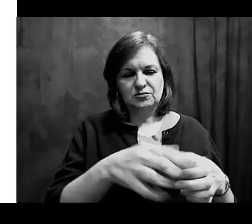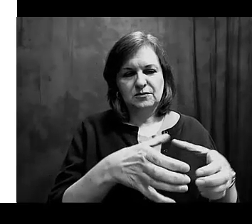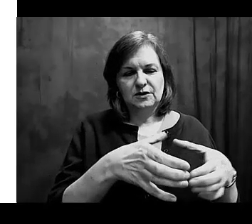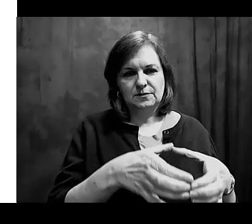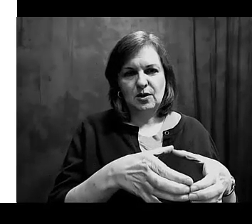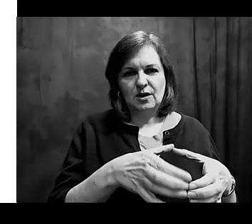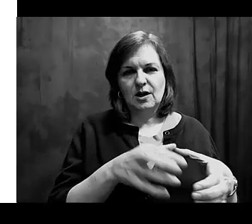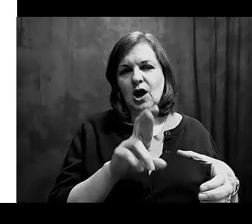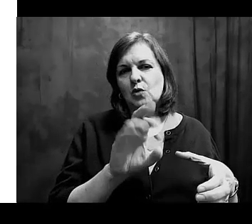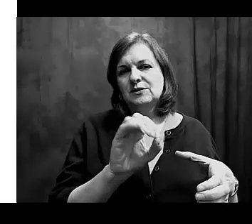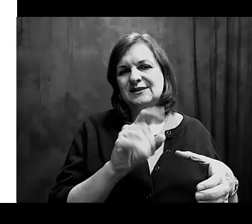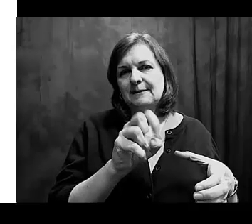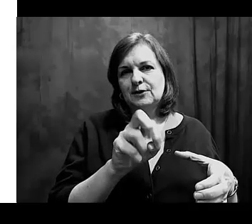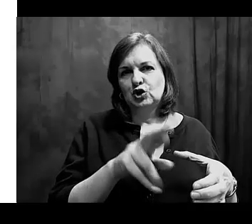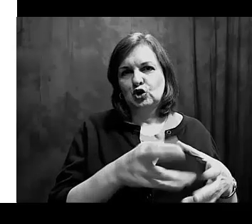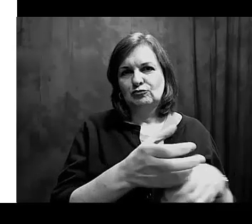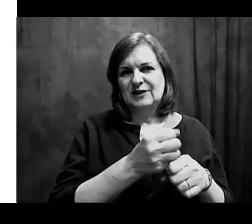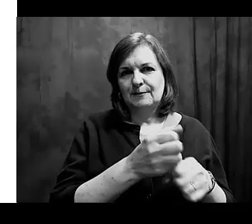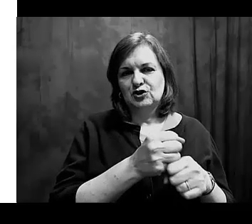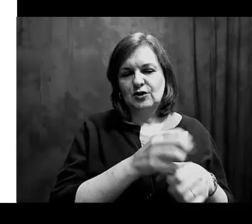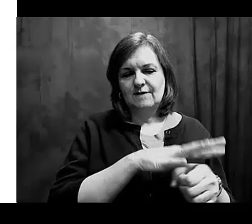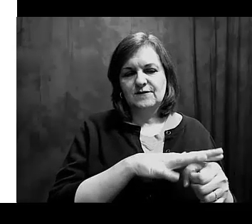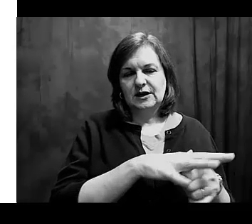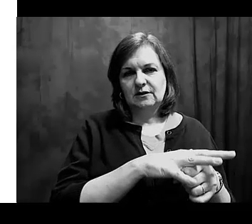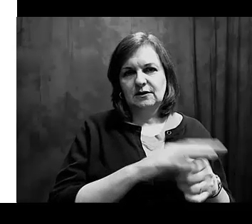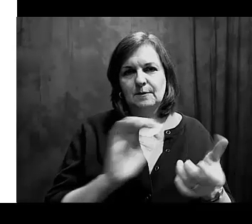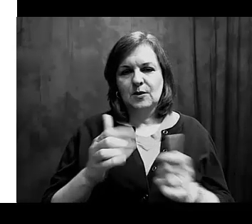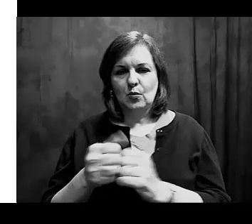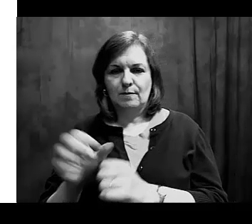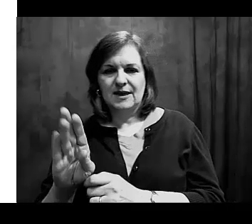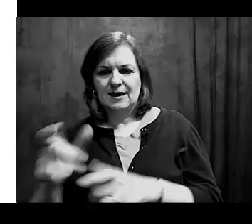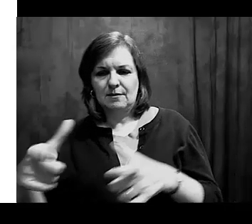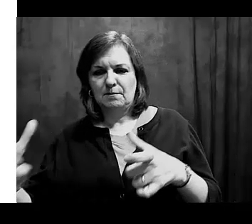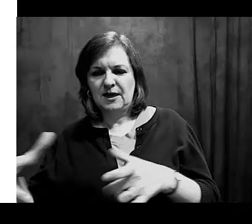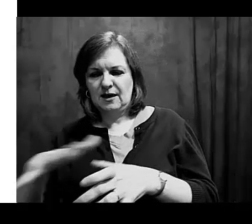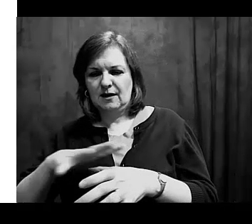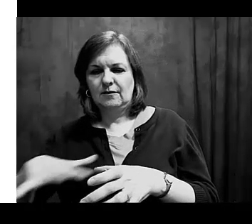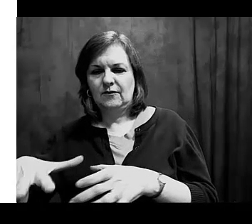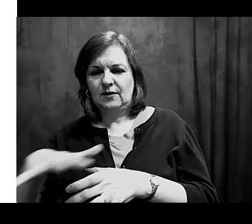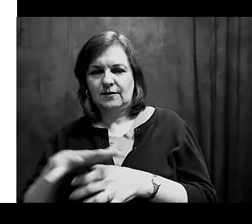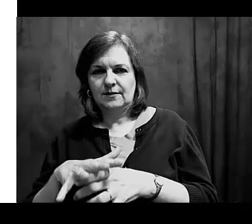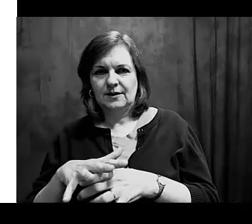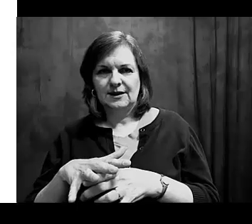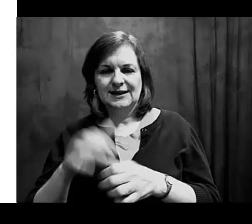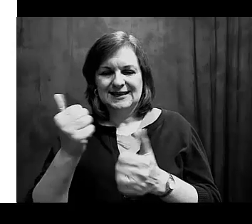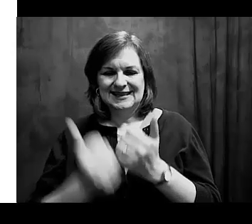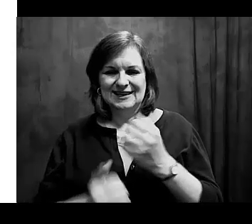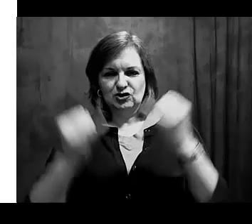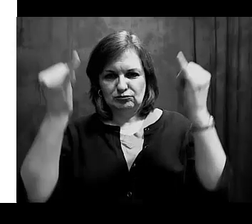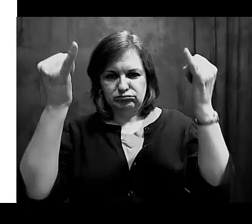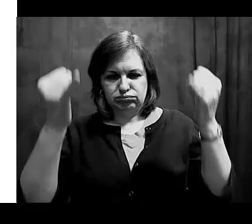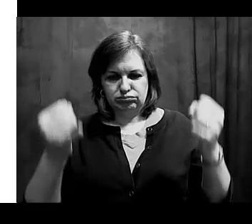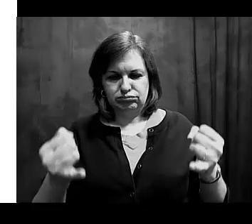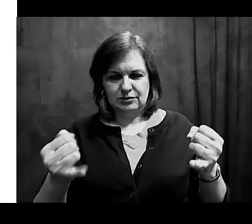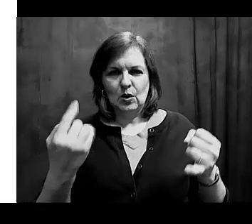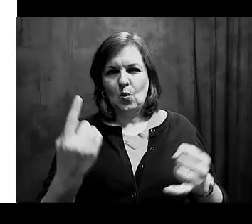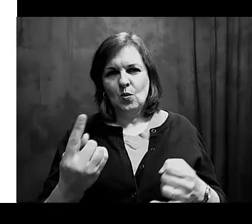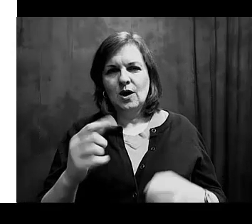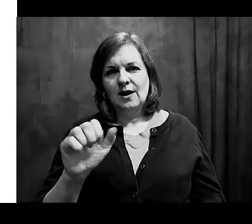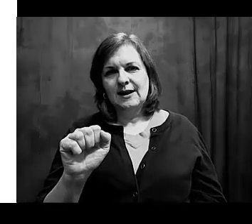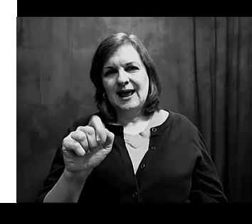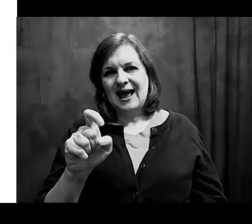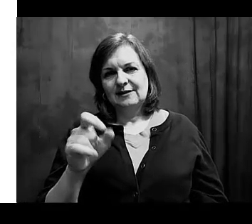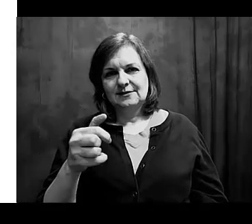that stimulus have to be for your brain to be able to understand what's going on?